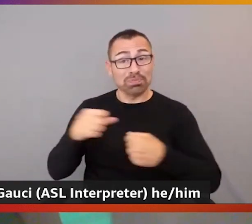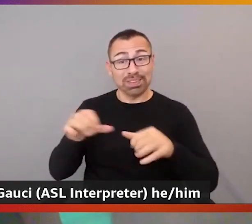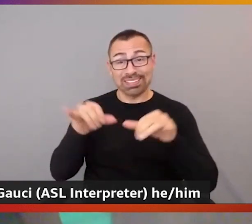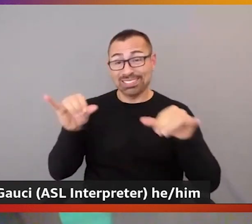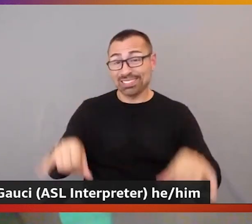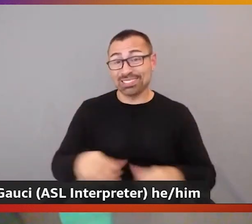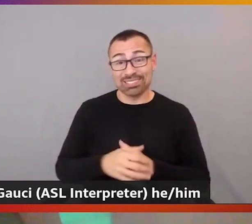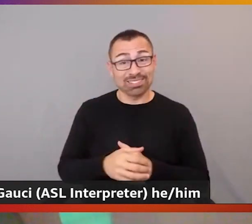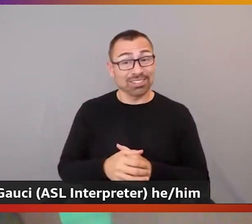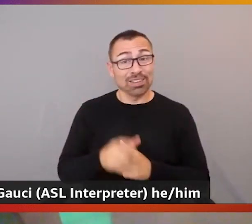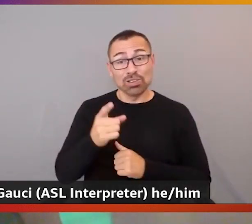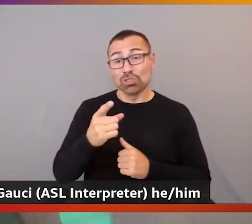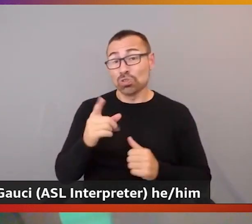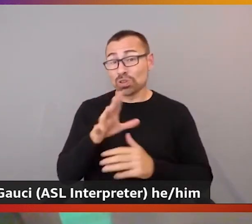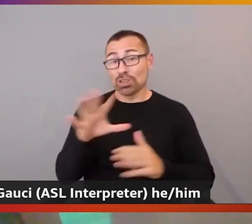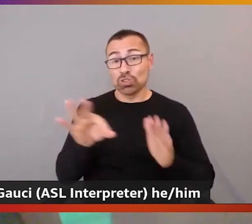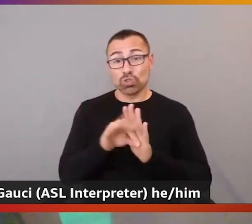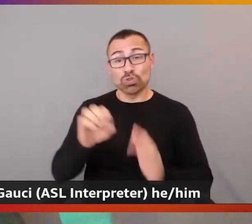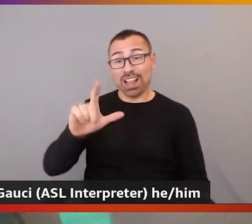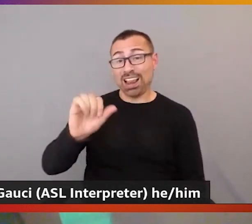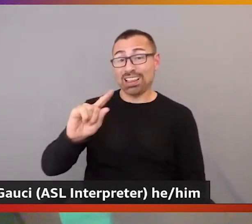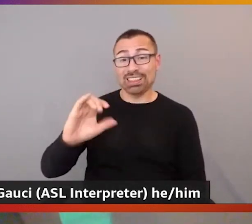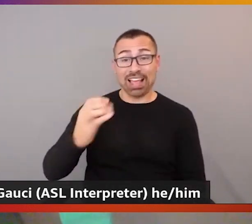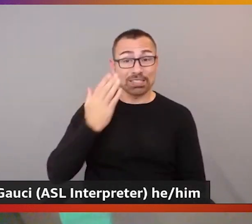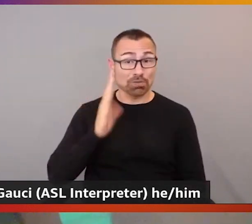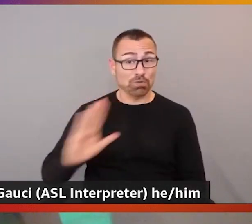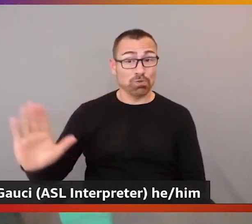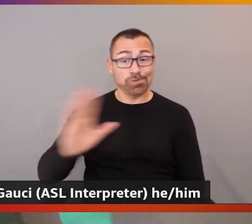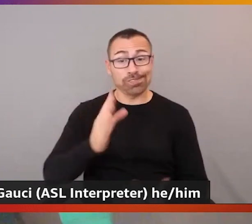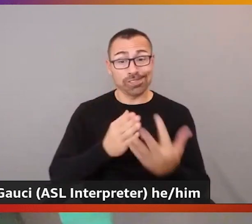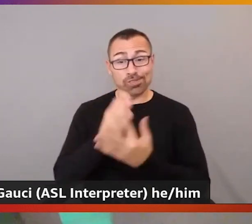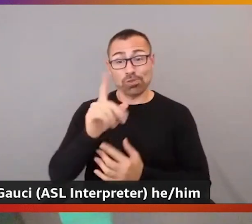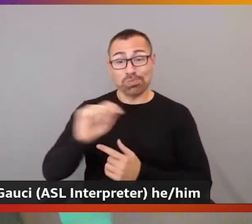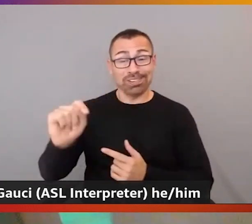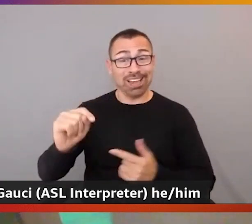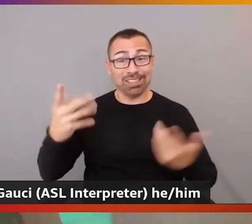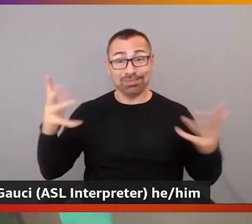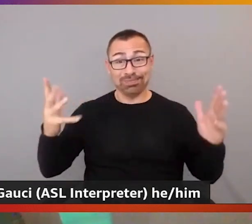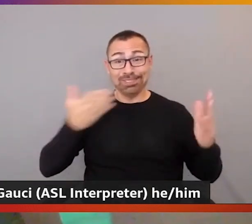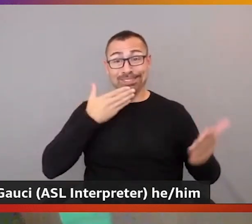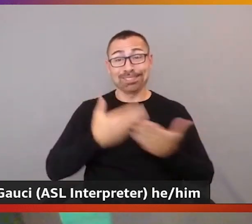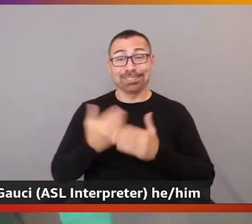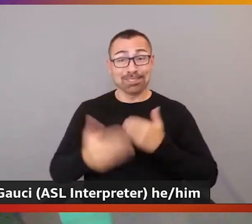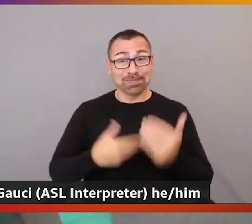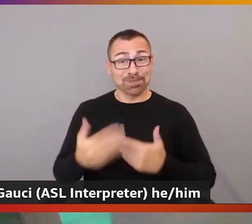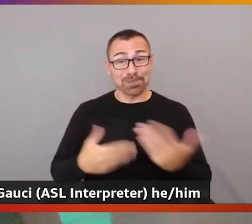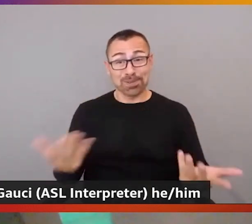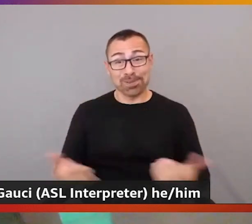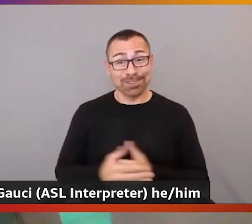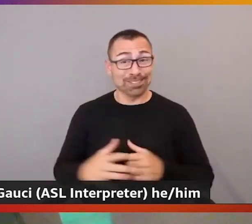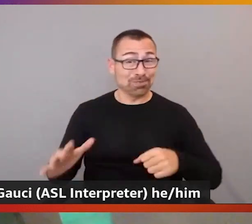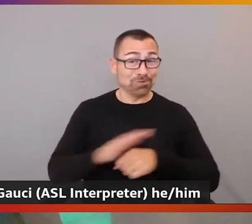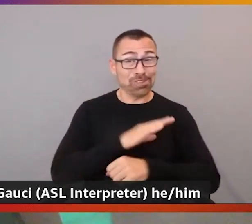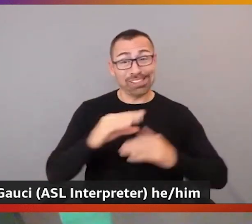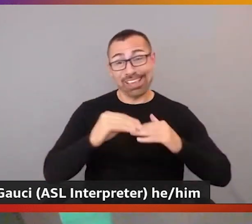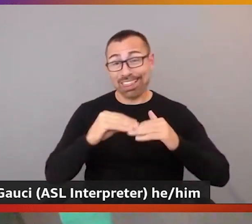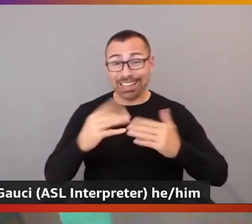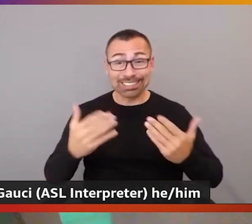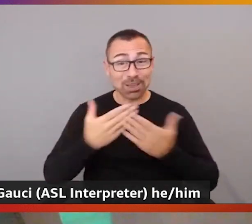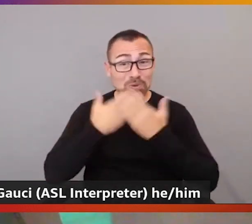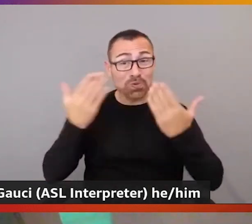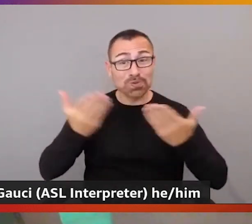you just choose your throughput mode as Elastic, and you're like literally good to go, right? Fully Elastic, serverless, and you're ready to use in your application. So it's like super